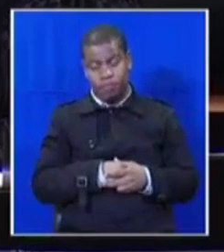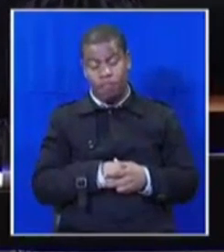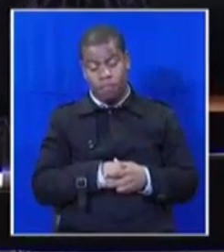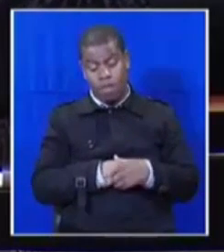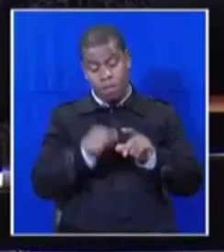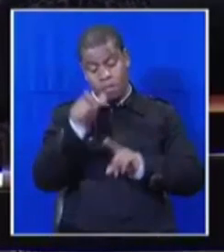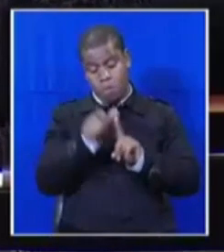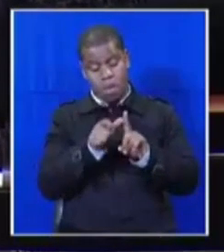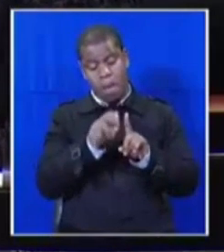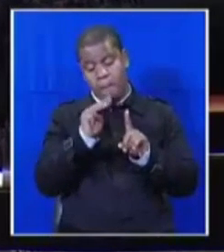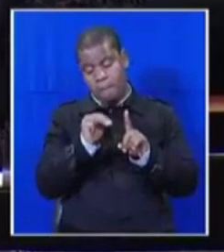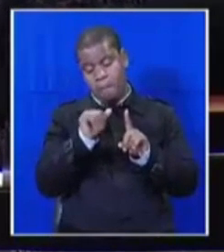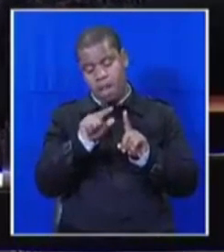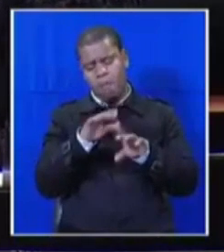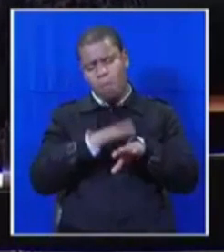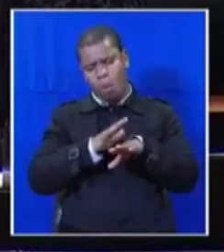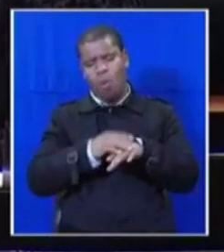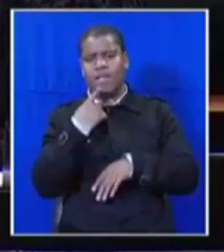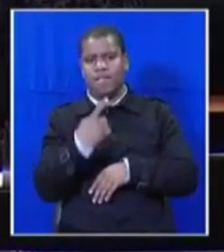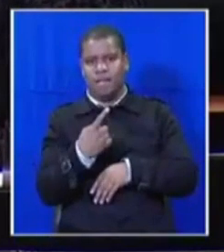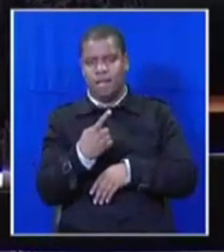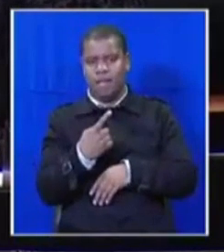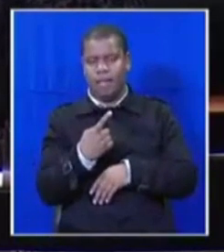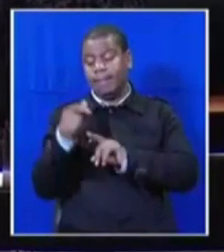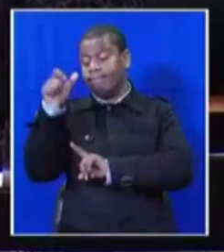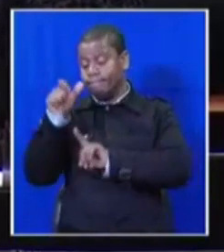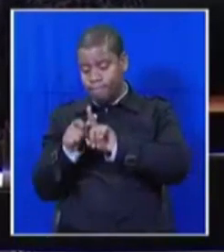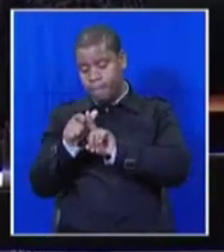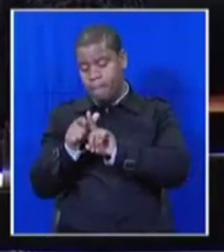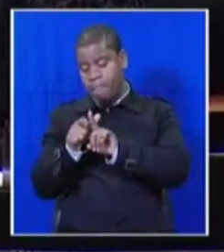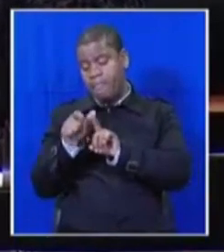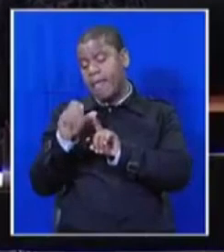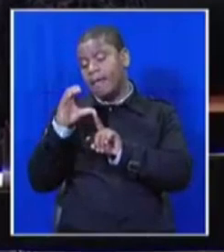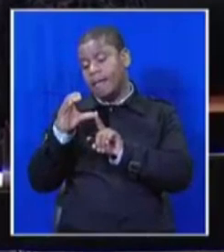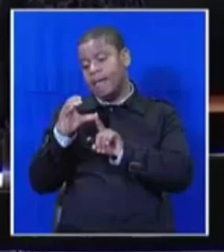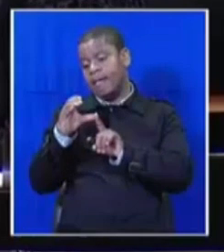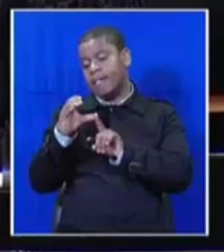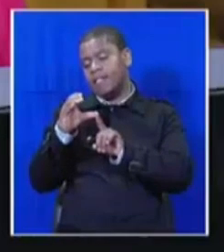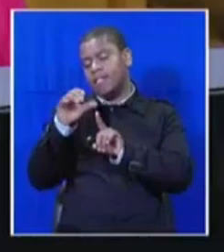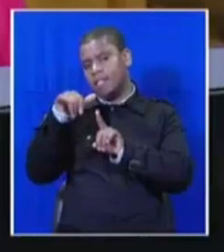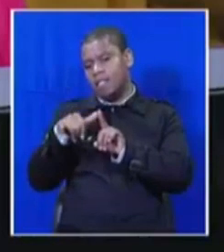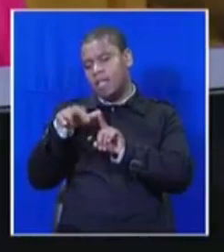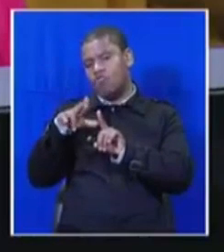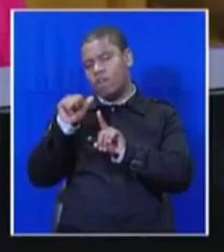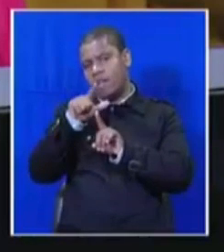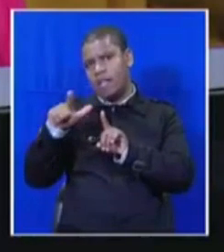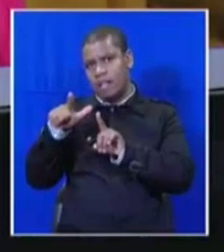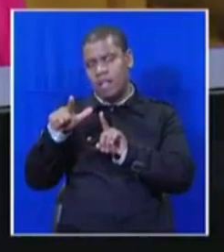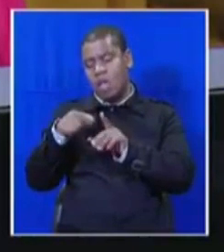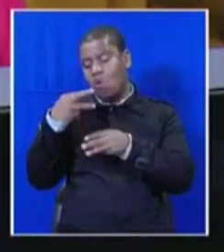Honorable Malema further said, Mr. Cyril, worker